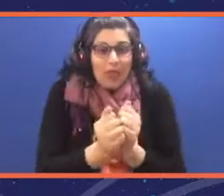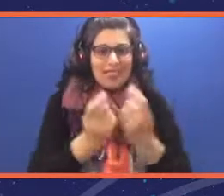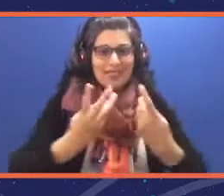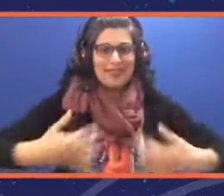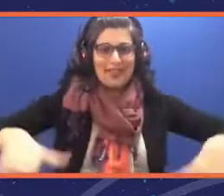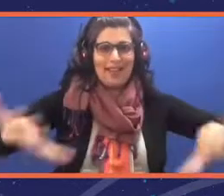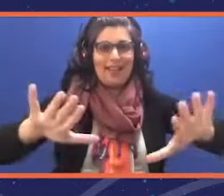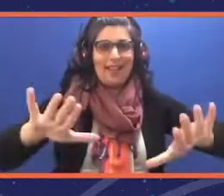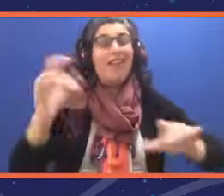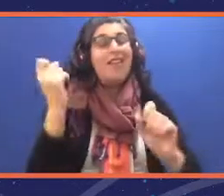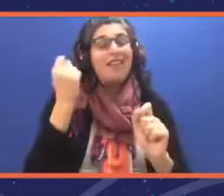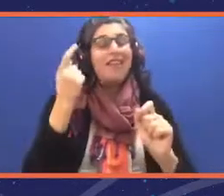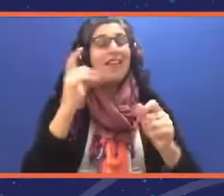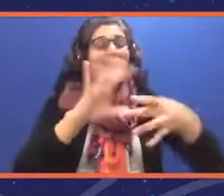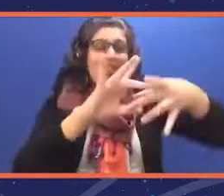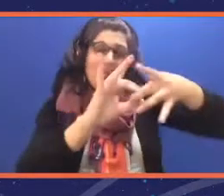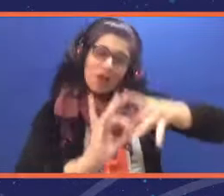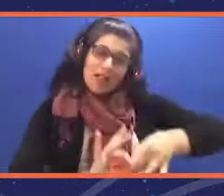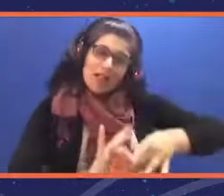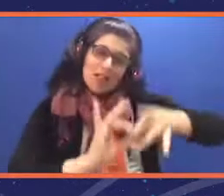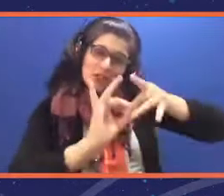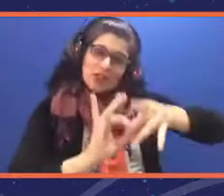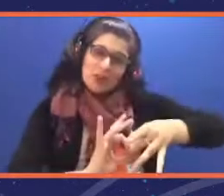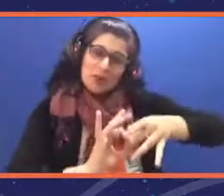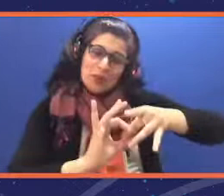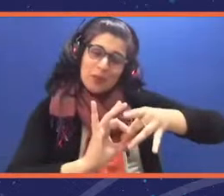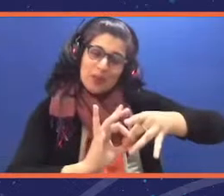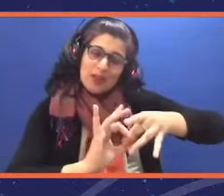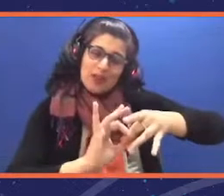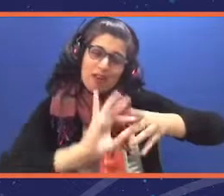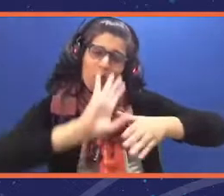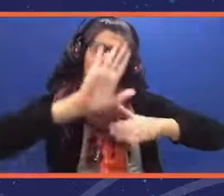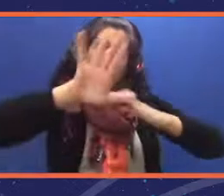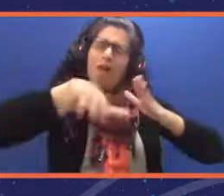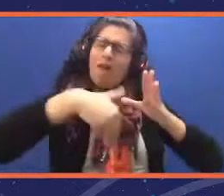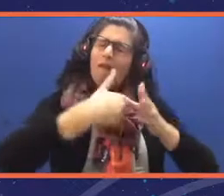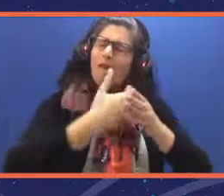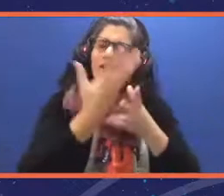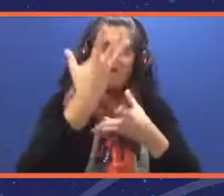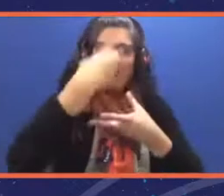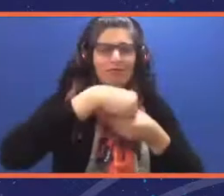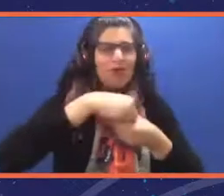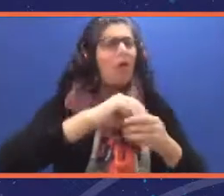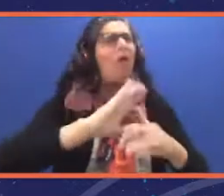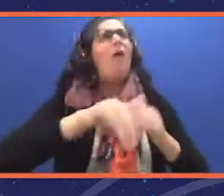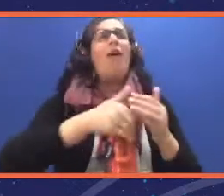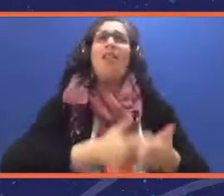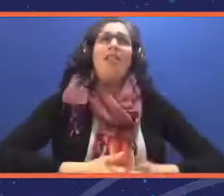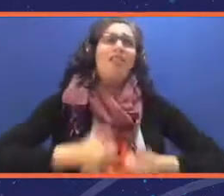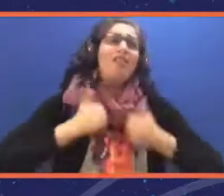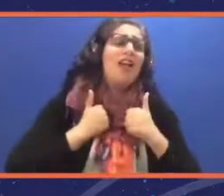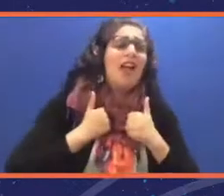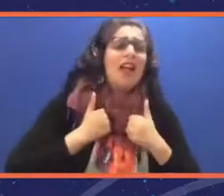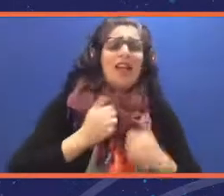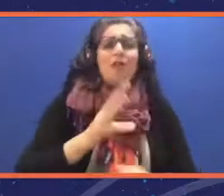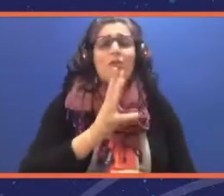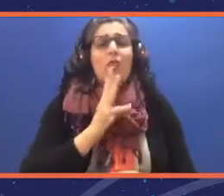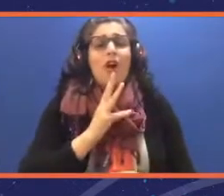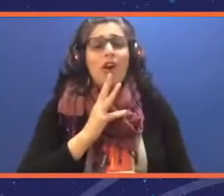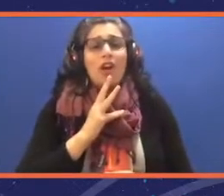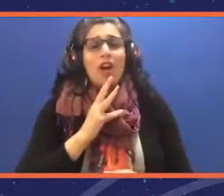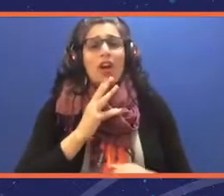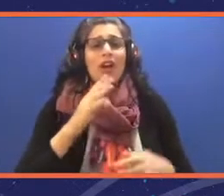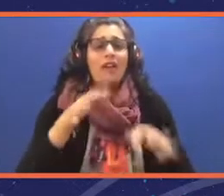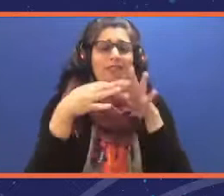of the relationship to land and all that that includes, right? All life, water, languages, ceremonies that